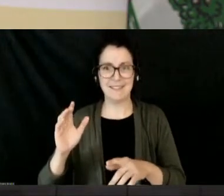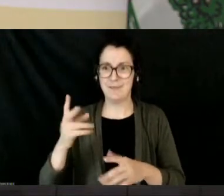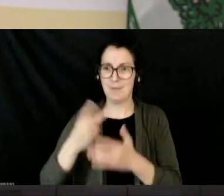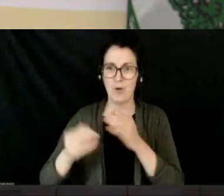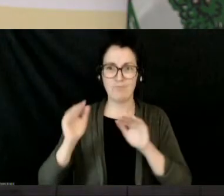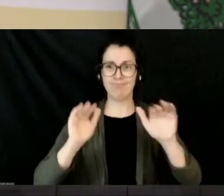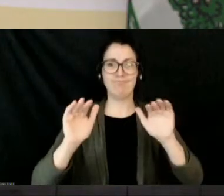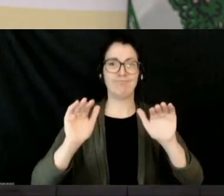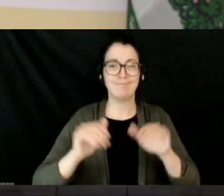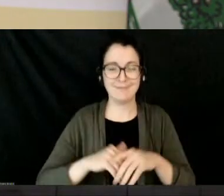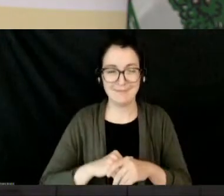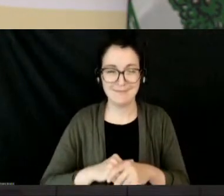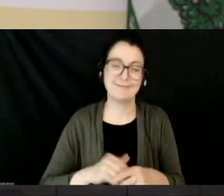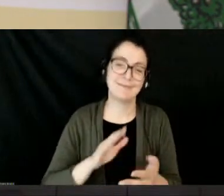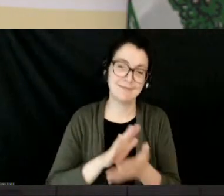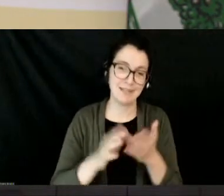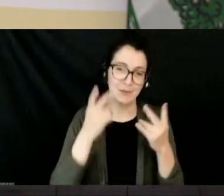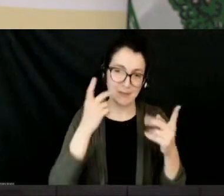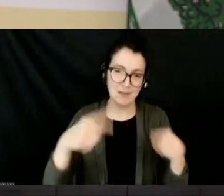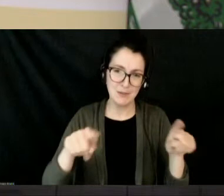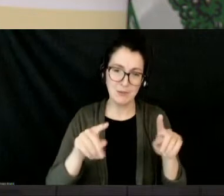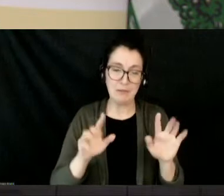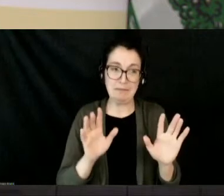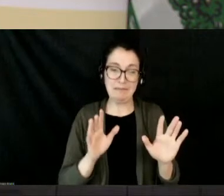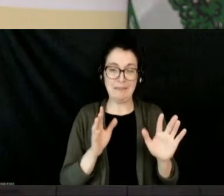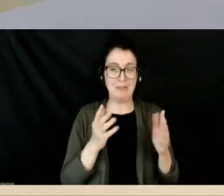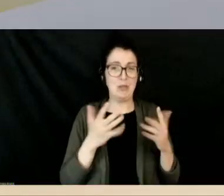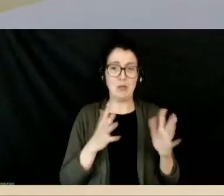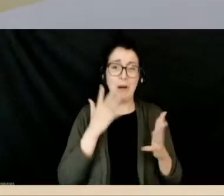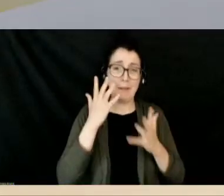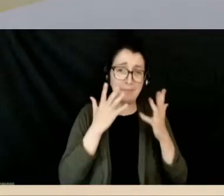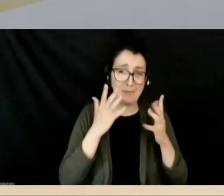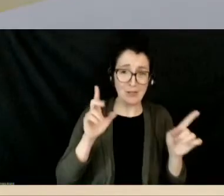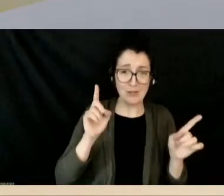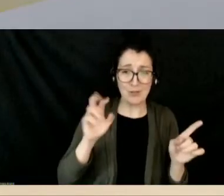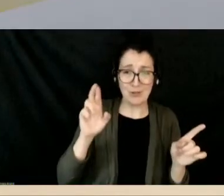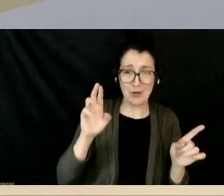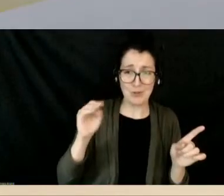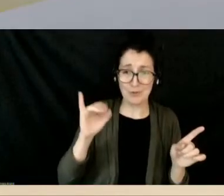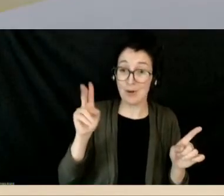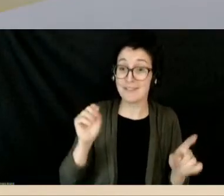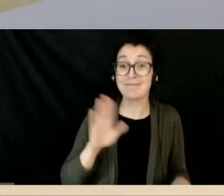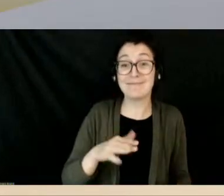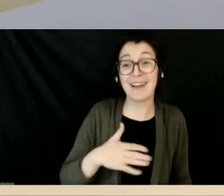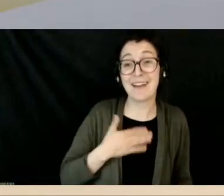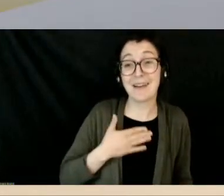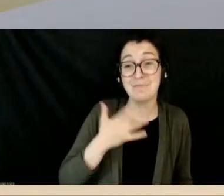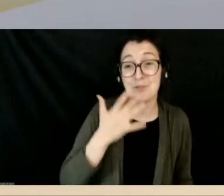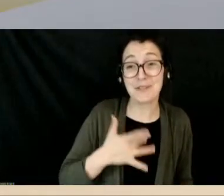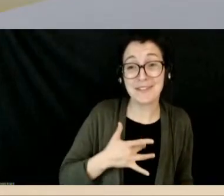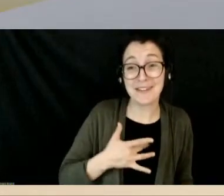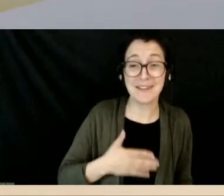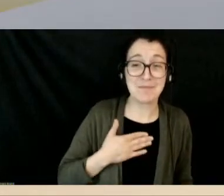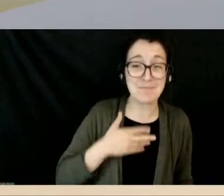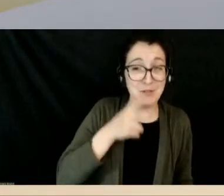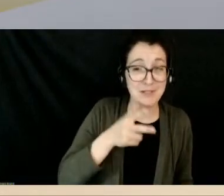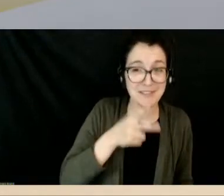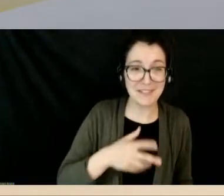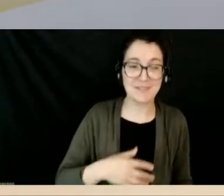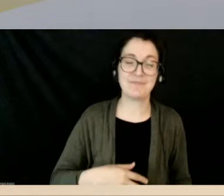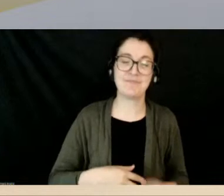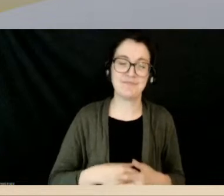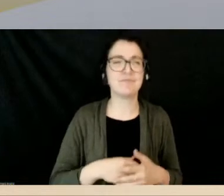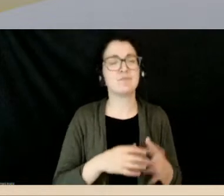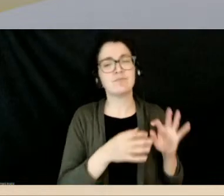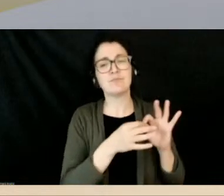this, and hate to embarrass you, Dr. Morrison, but happy birthday to you today. Happy birthday. So a lot of this is based on vaccination and infection